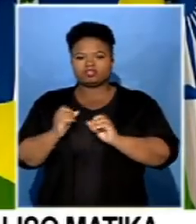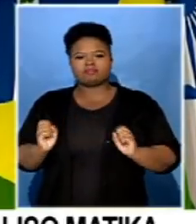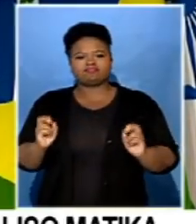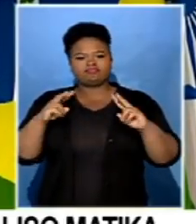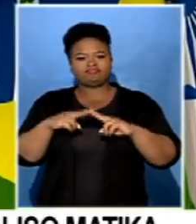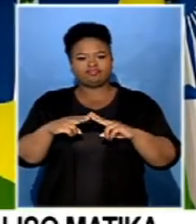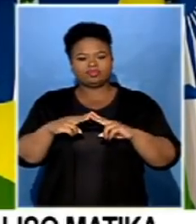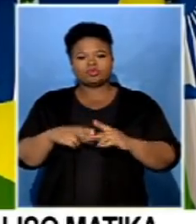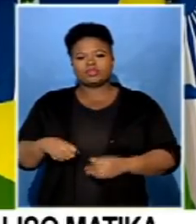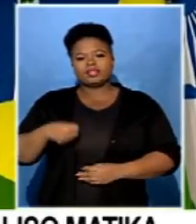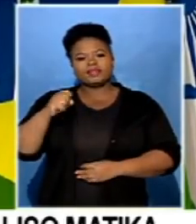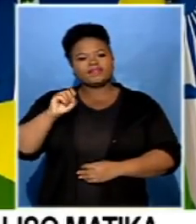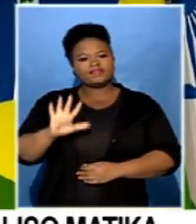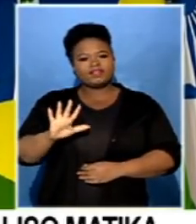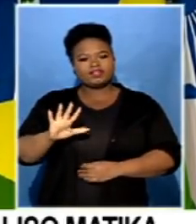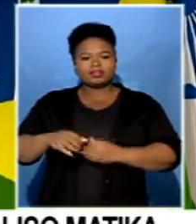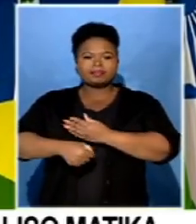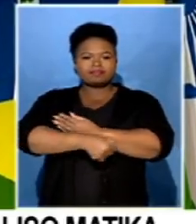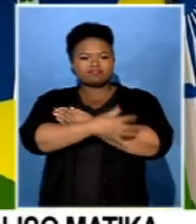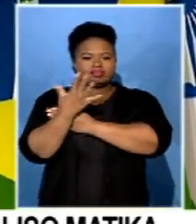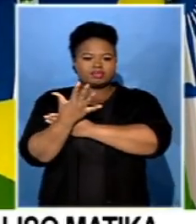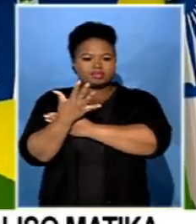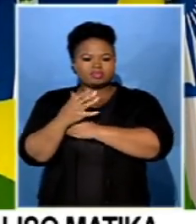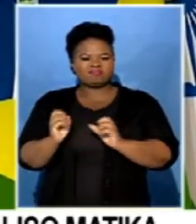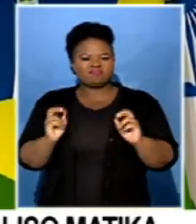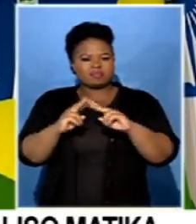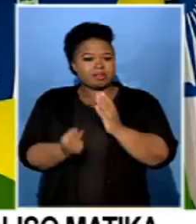summit held in Durban.